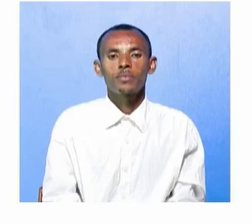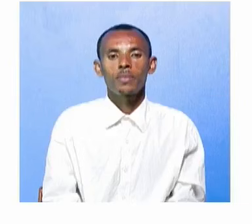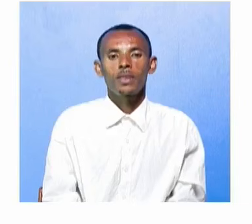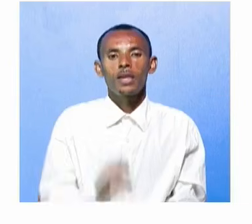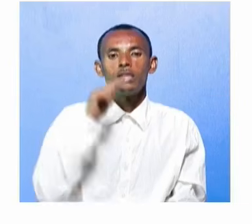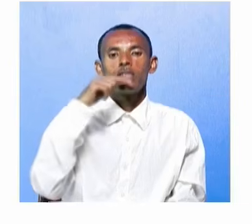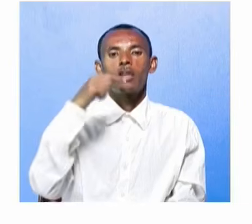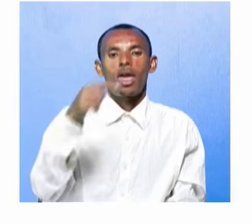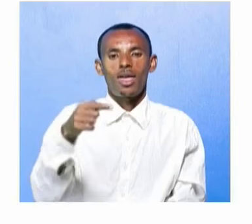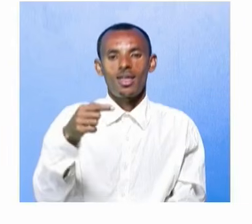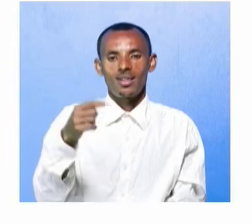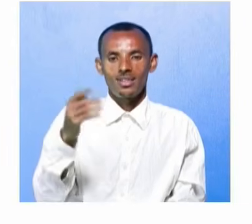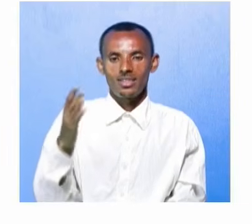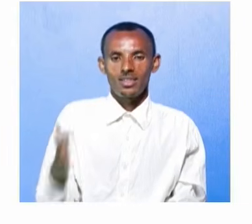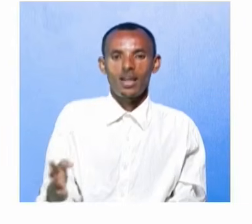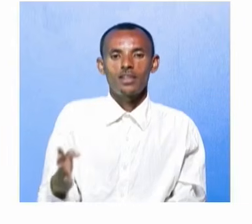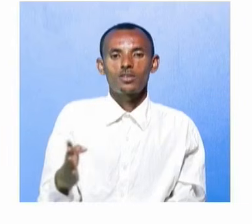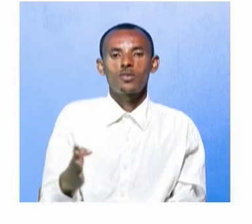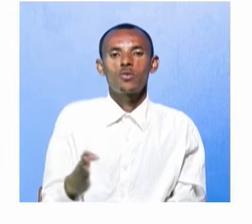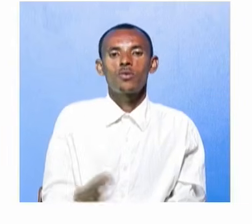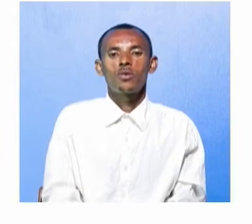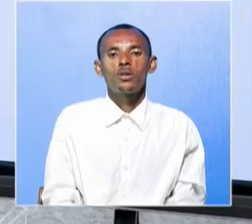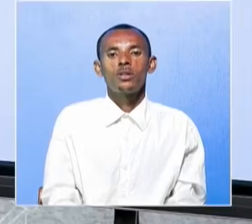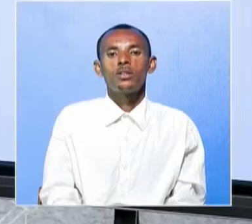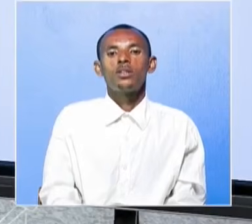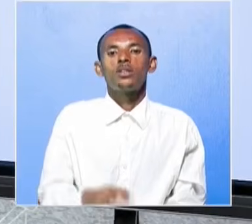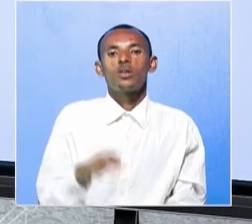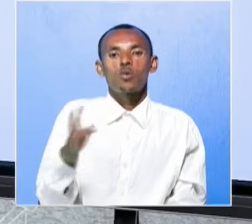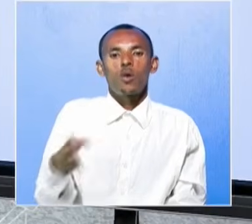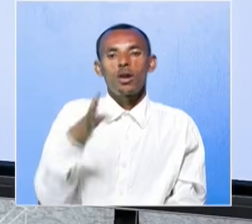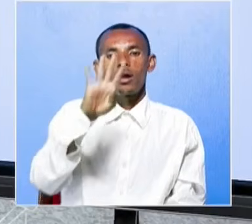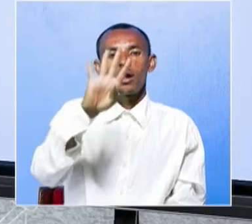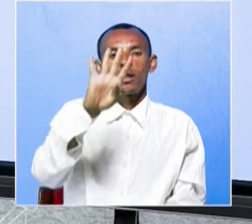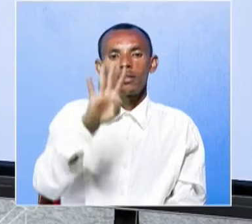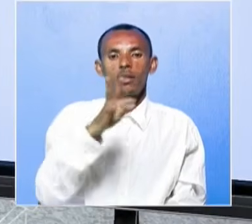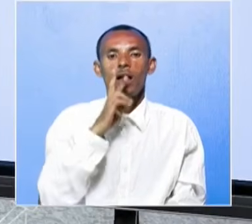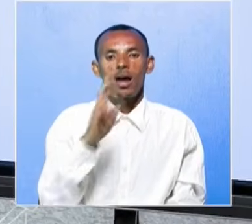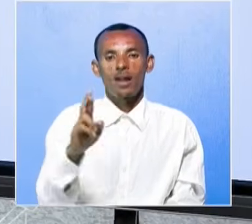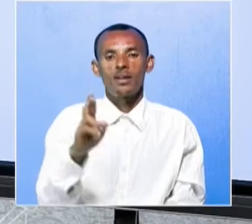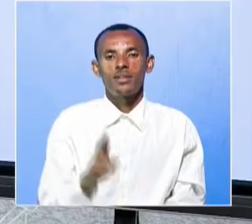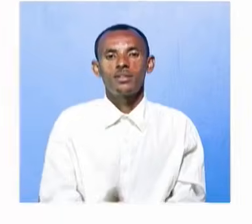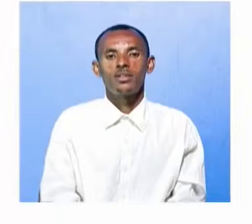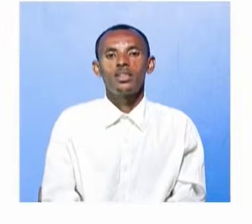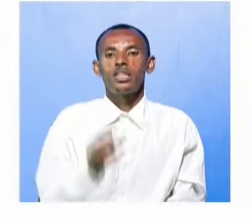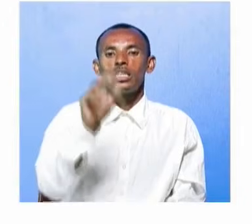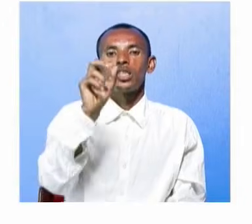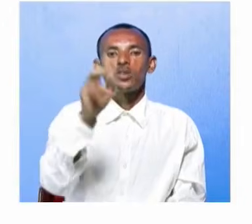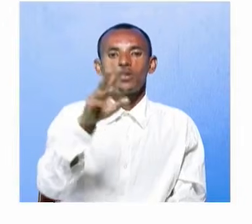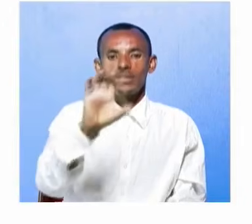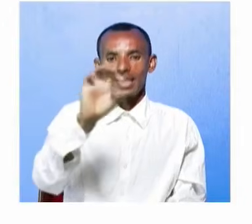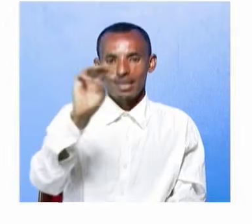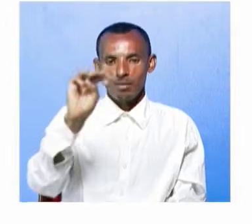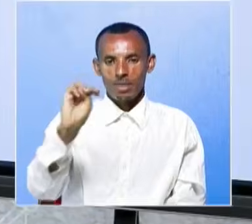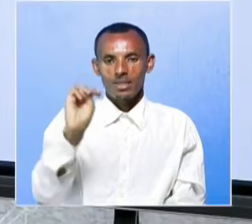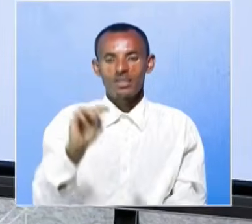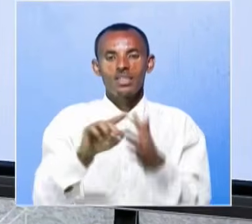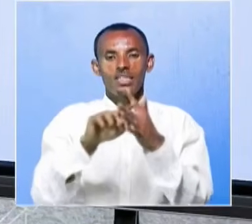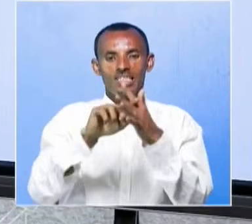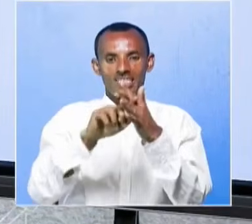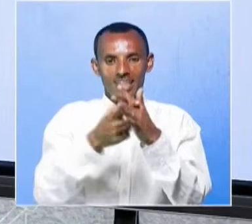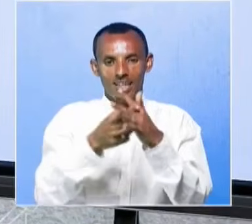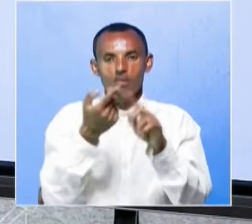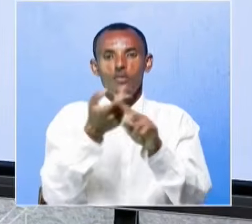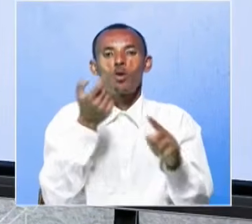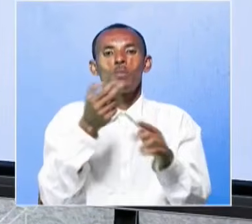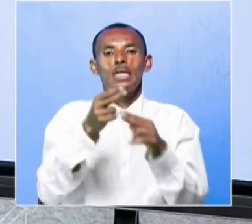the sides of the quadrilateral are 12 centimeter. Let us start from the